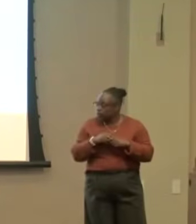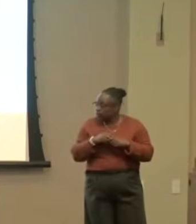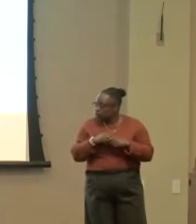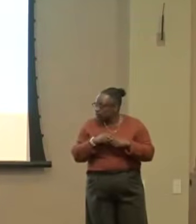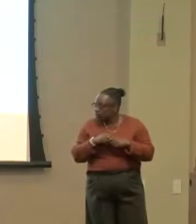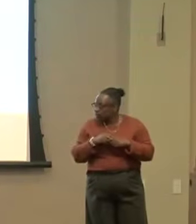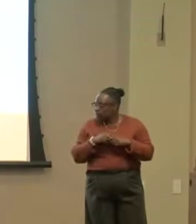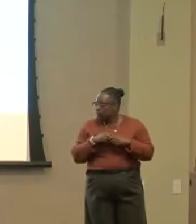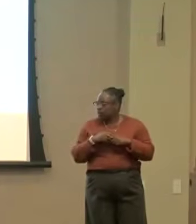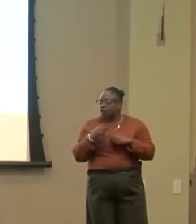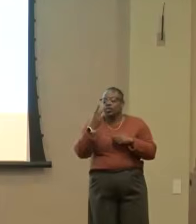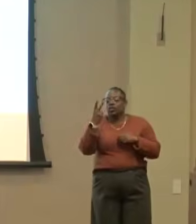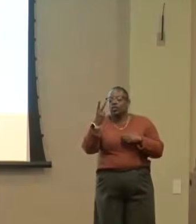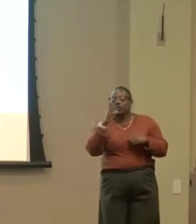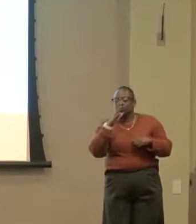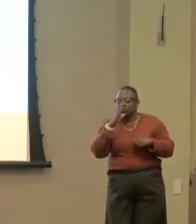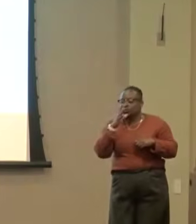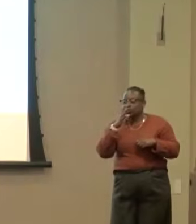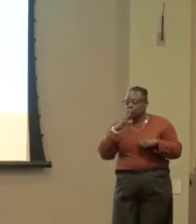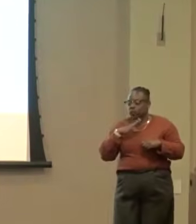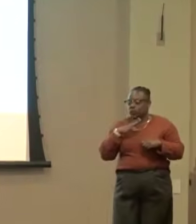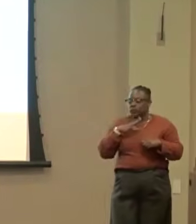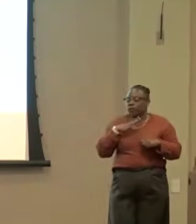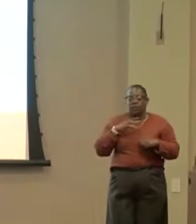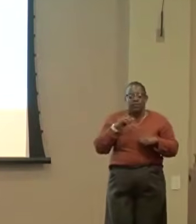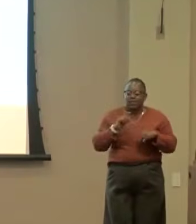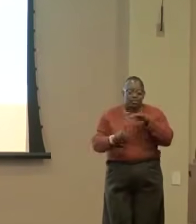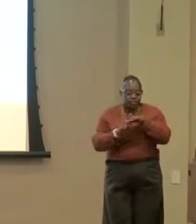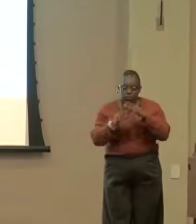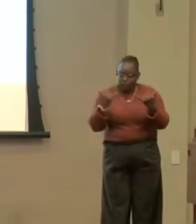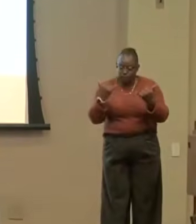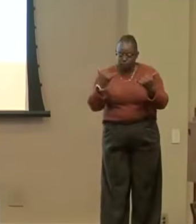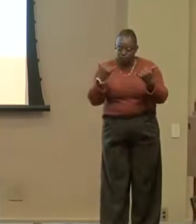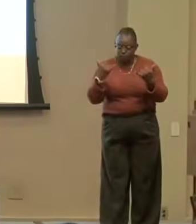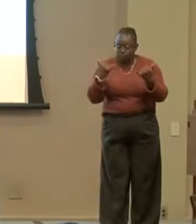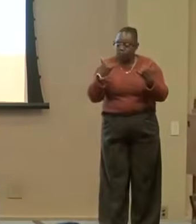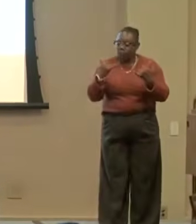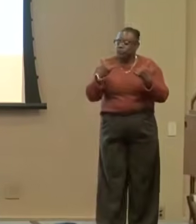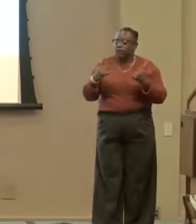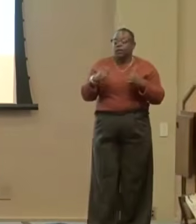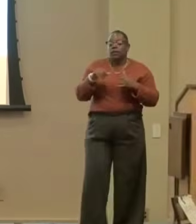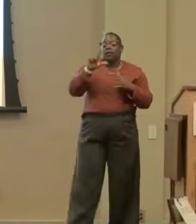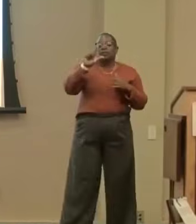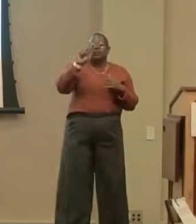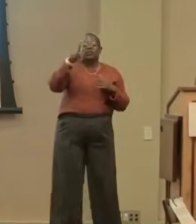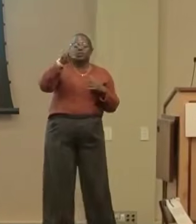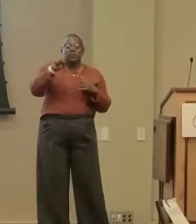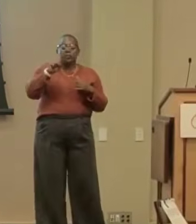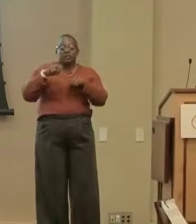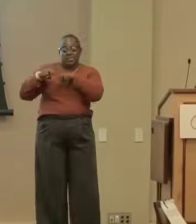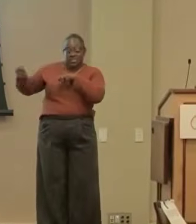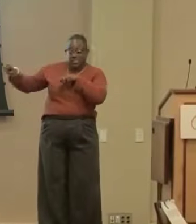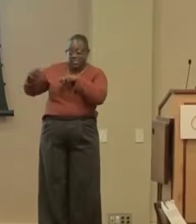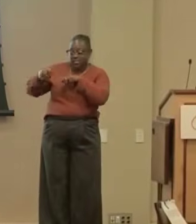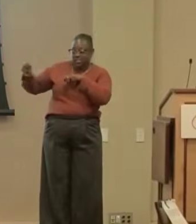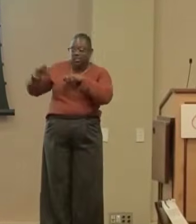this. 2 ladies that aren't able to join us today. So this Lupus LA Patient Advocacy Panel